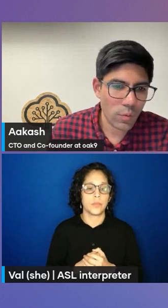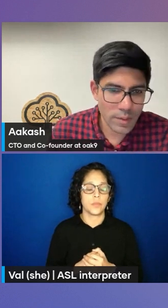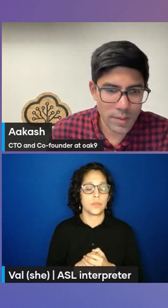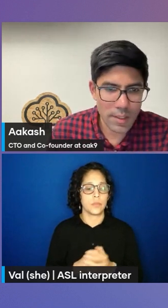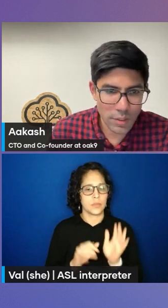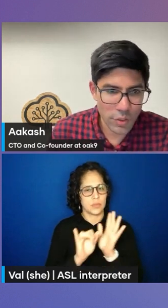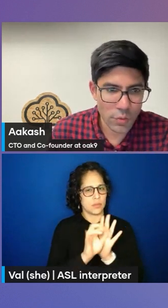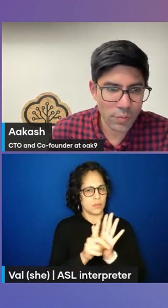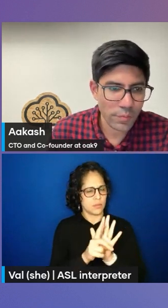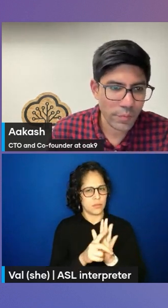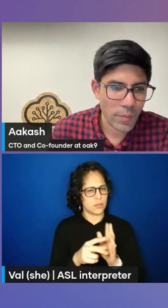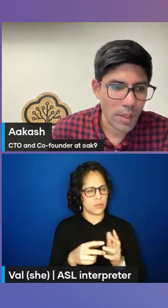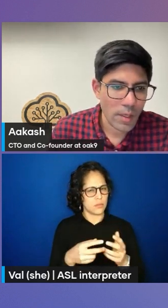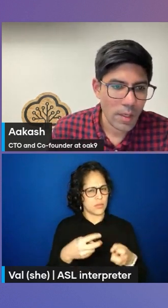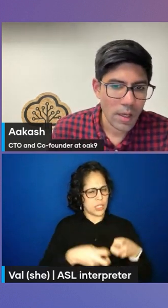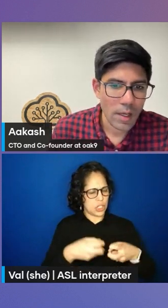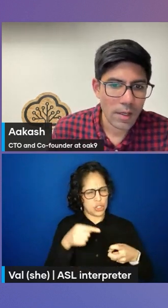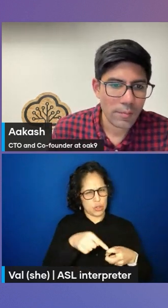identifying what's the issue,